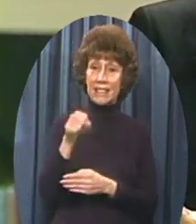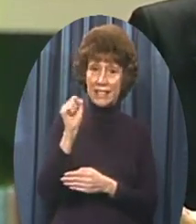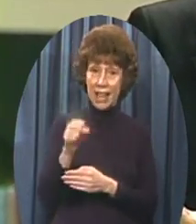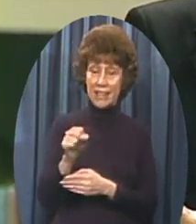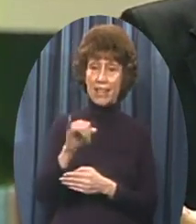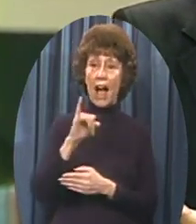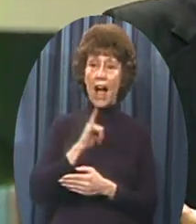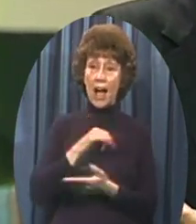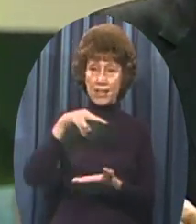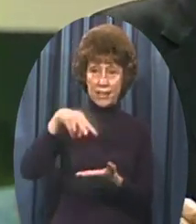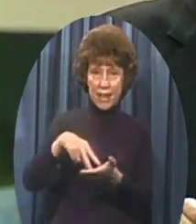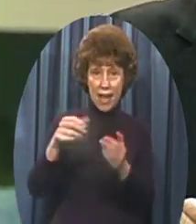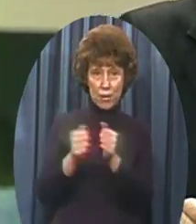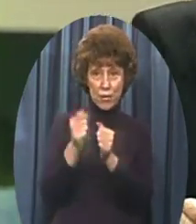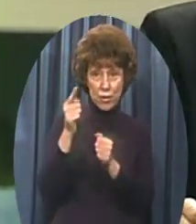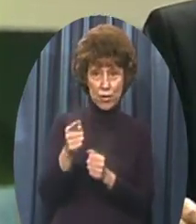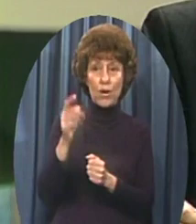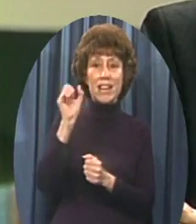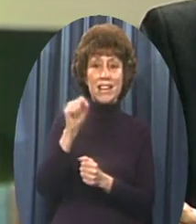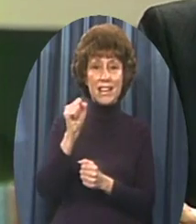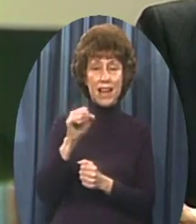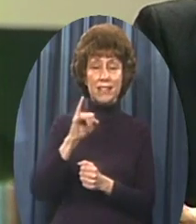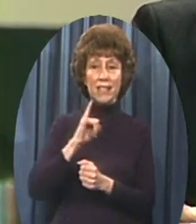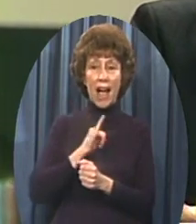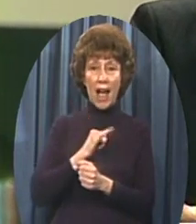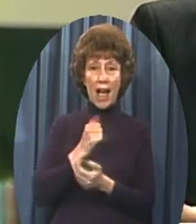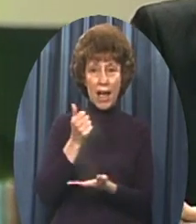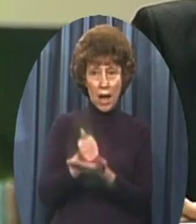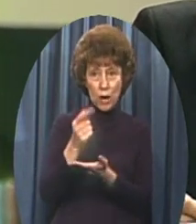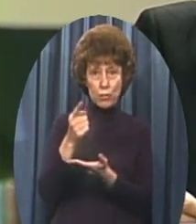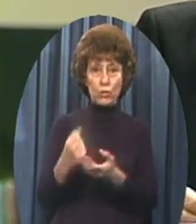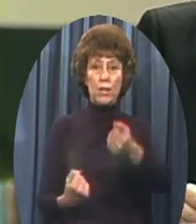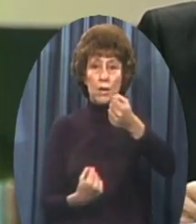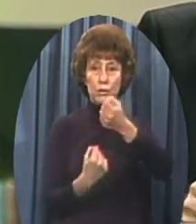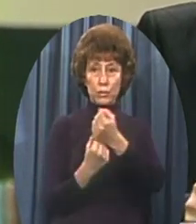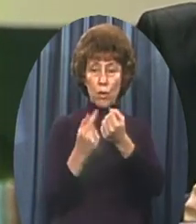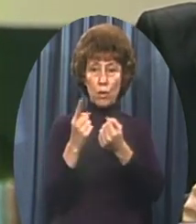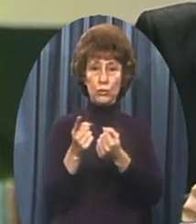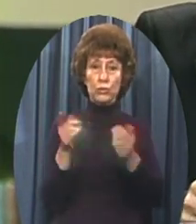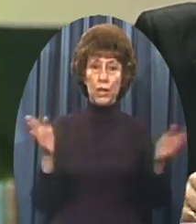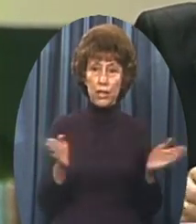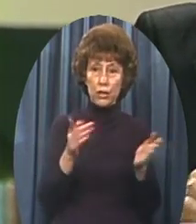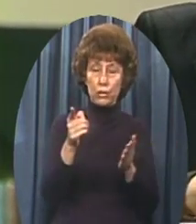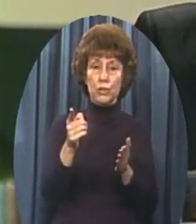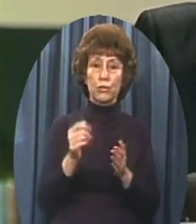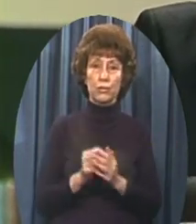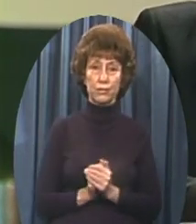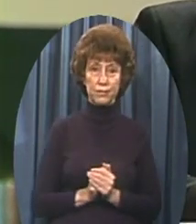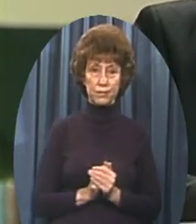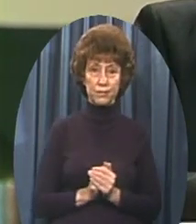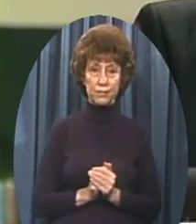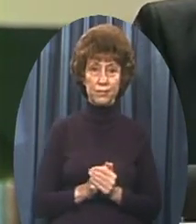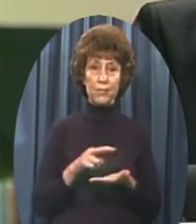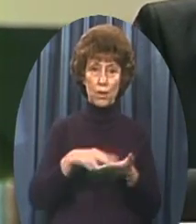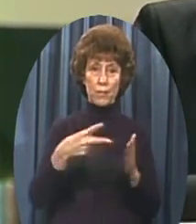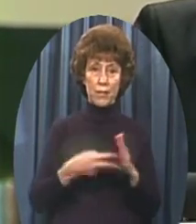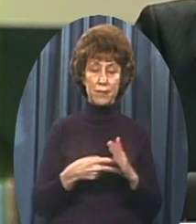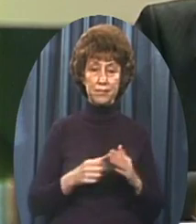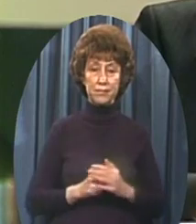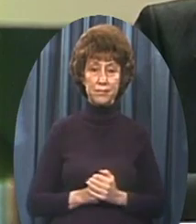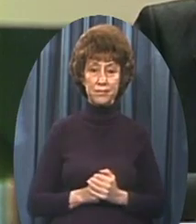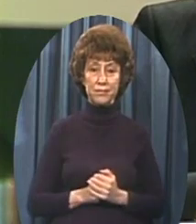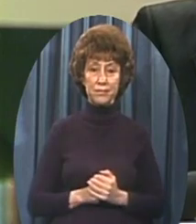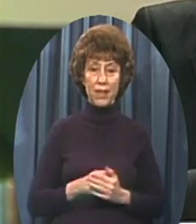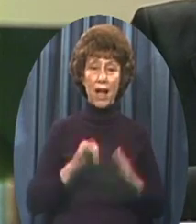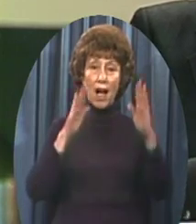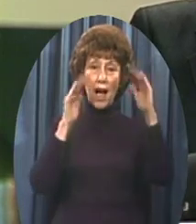will stand beside you. Please continue to speak out against the moral cancers destroying our nation." I hope